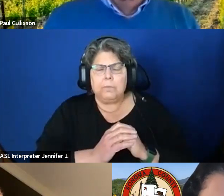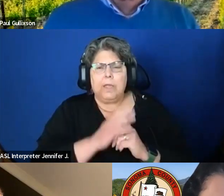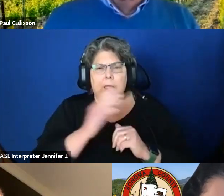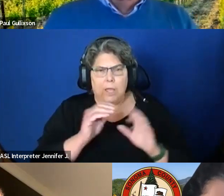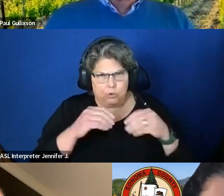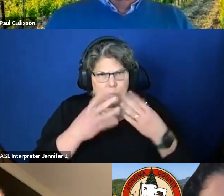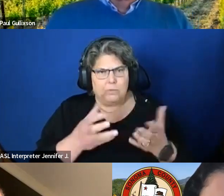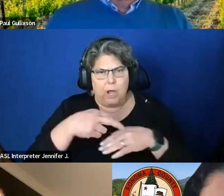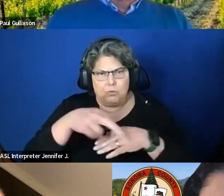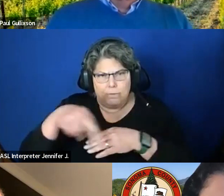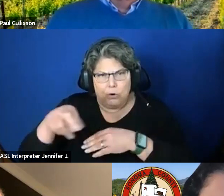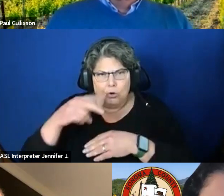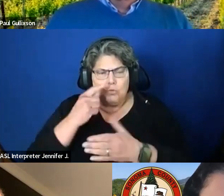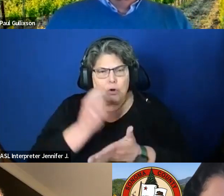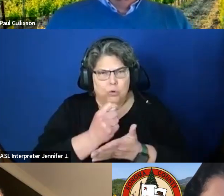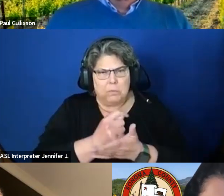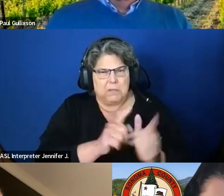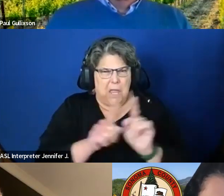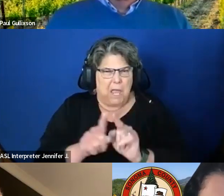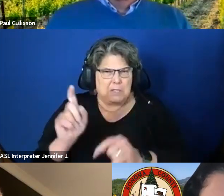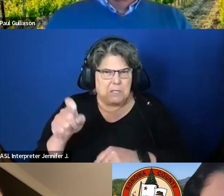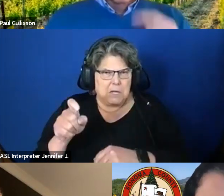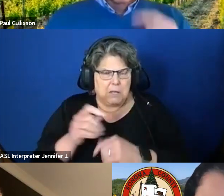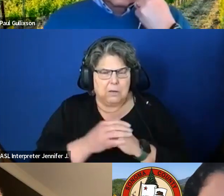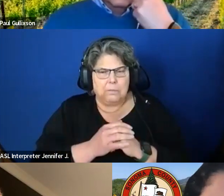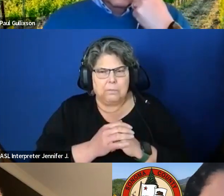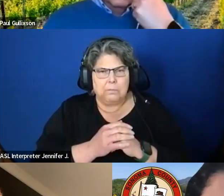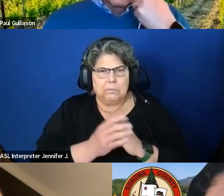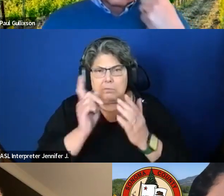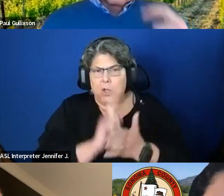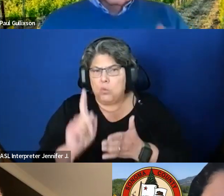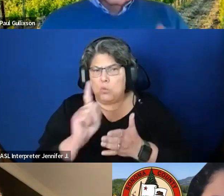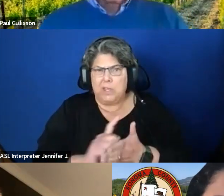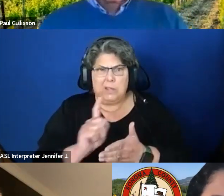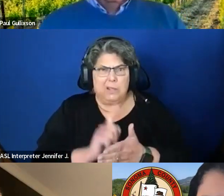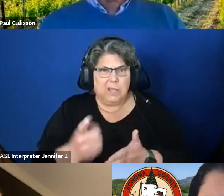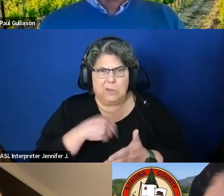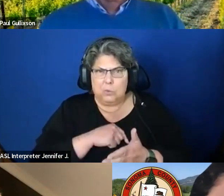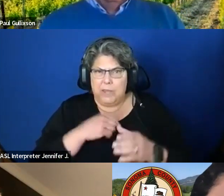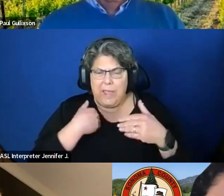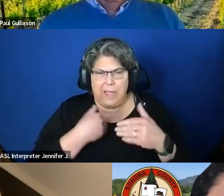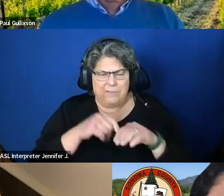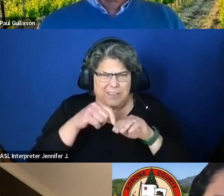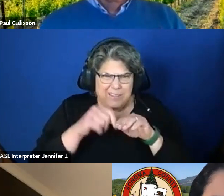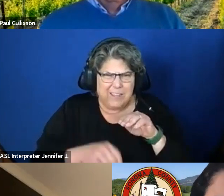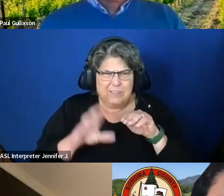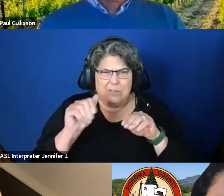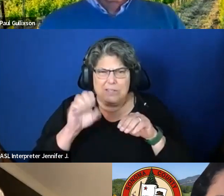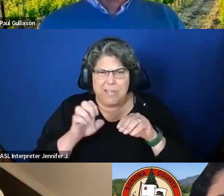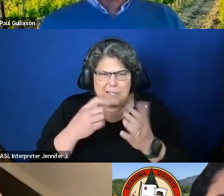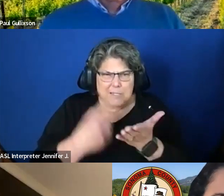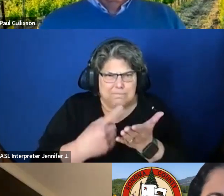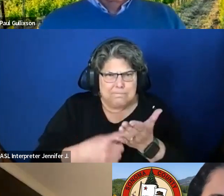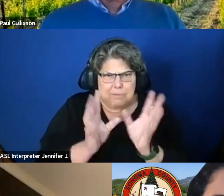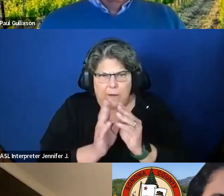provide referrals for treatments as needed. On a weekly basis, we do intensive case conferencing, making sure